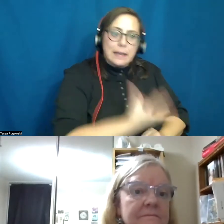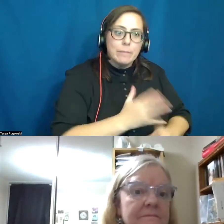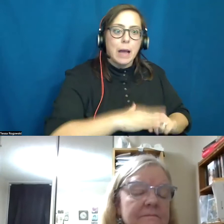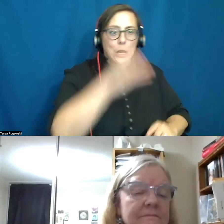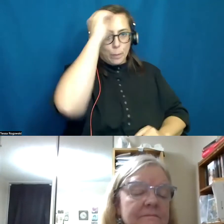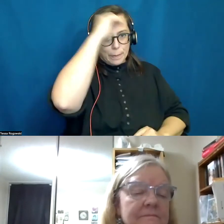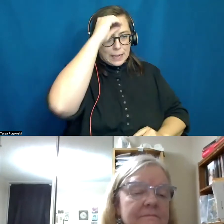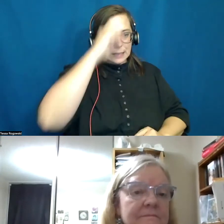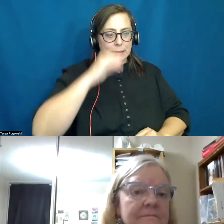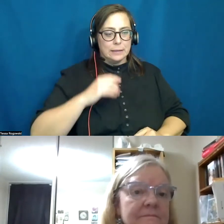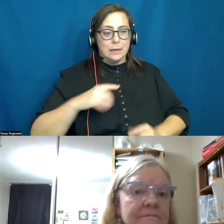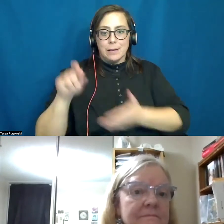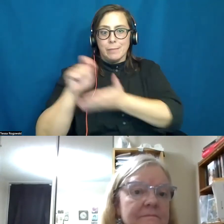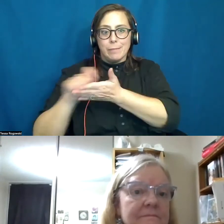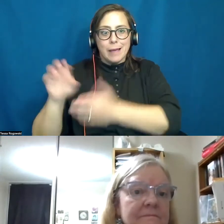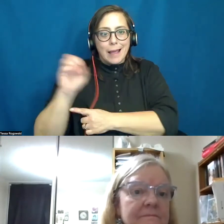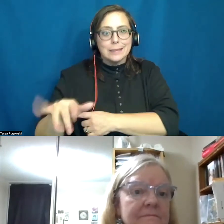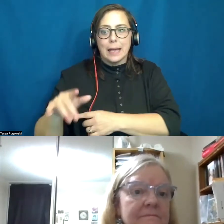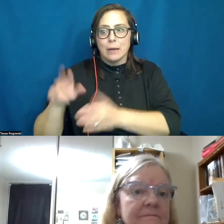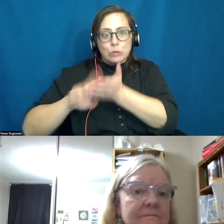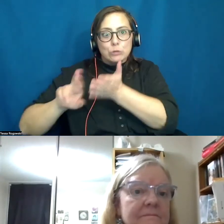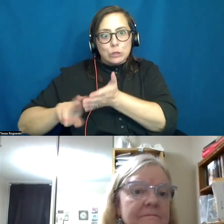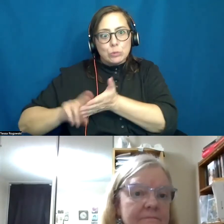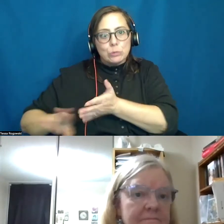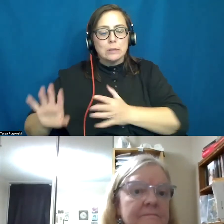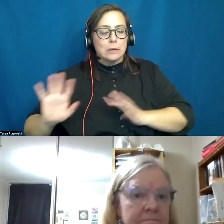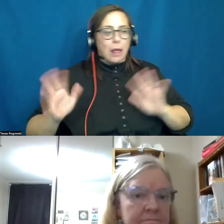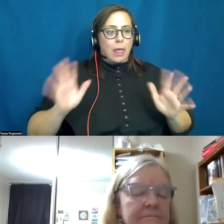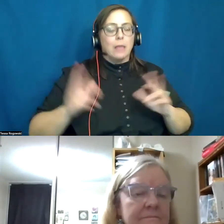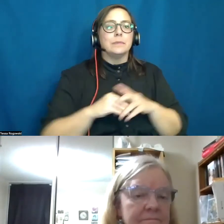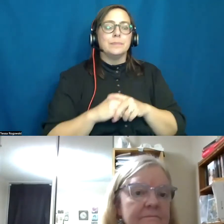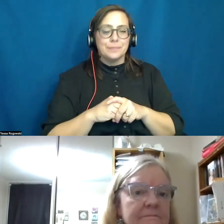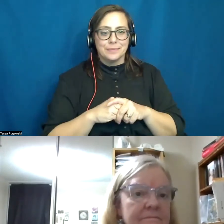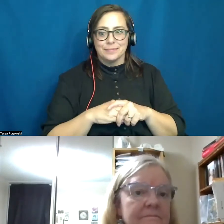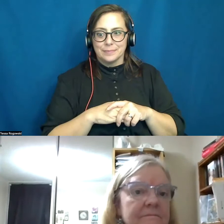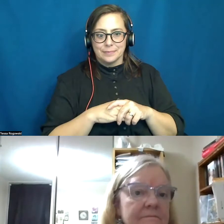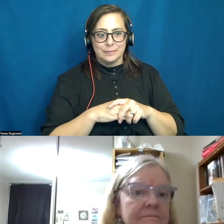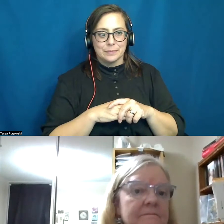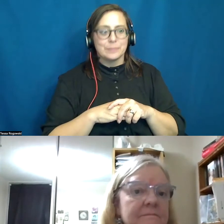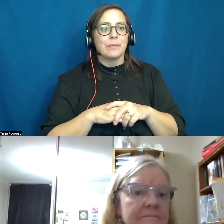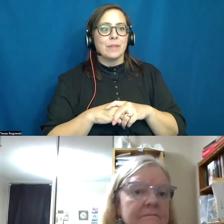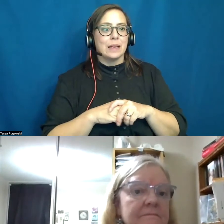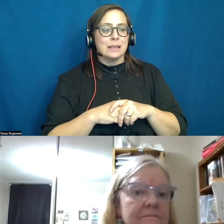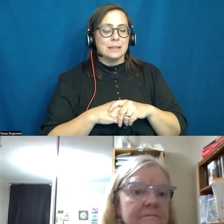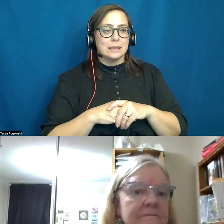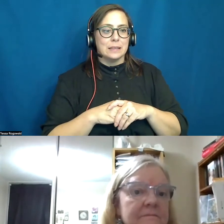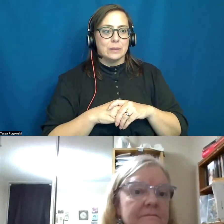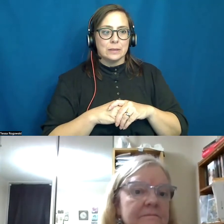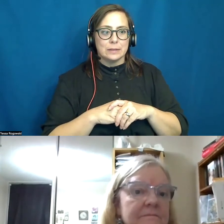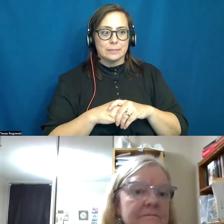that I don't so much do in my poems. So I guess in some ways I'm answering like, I